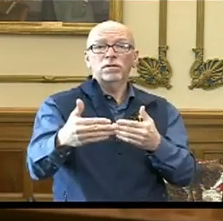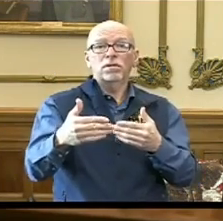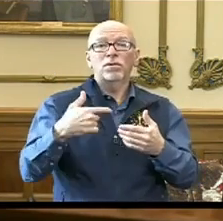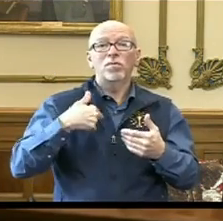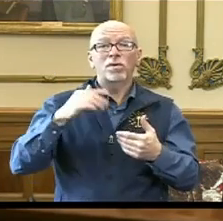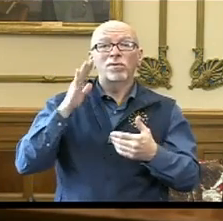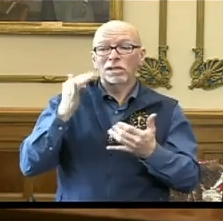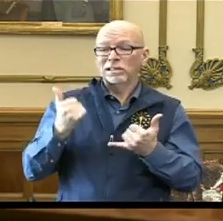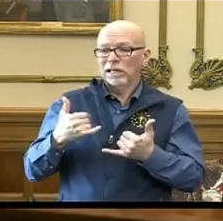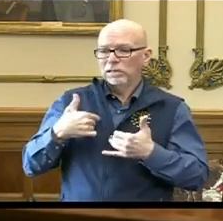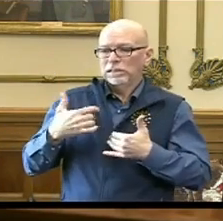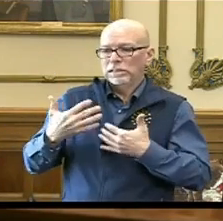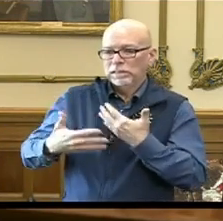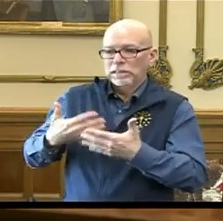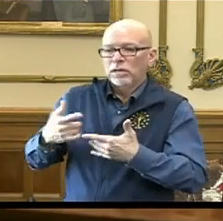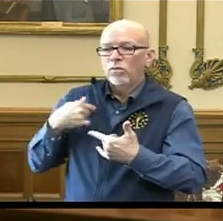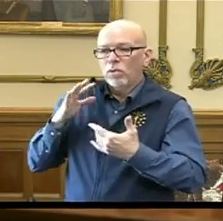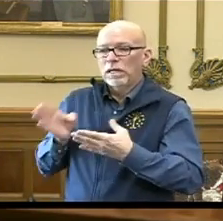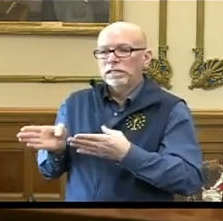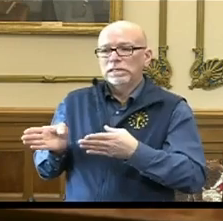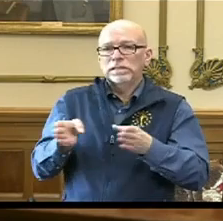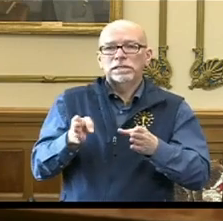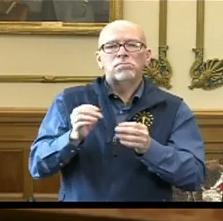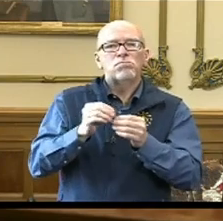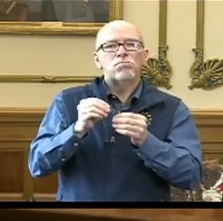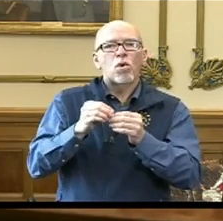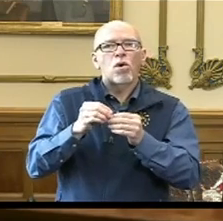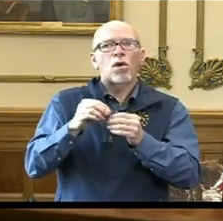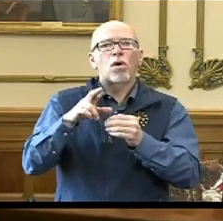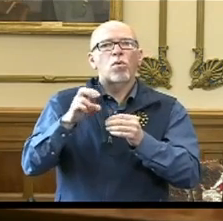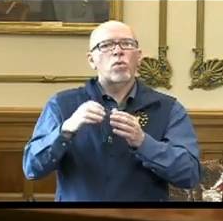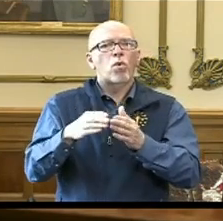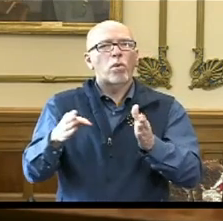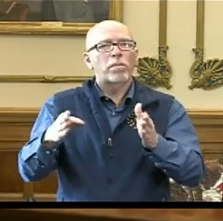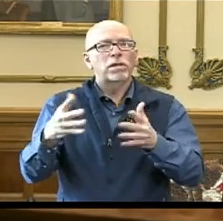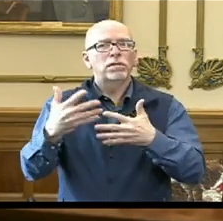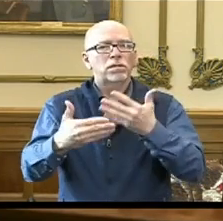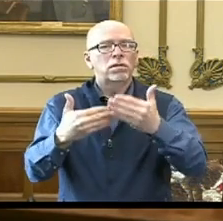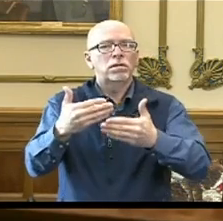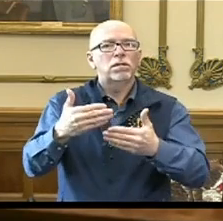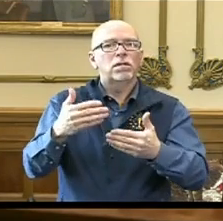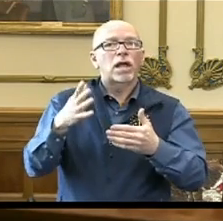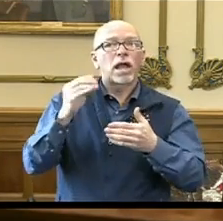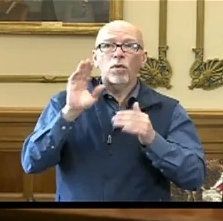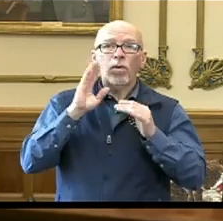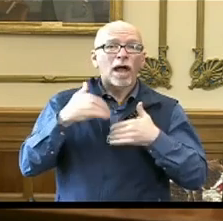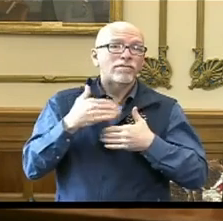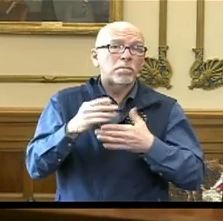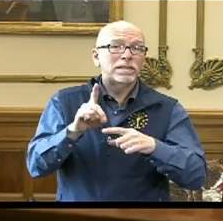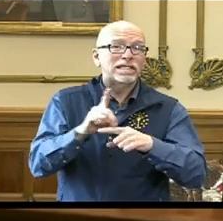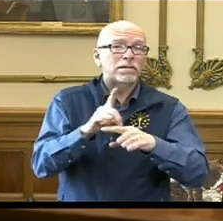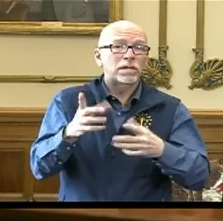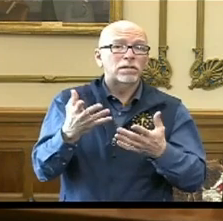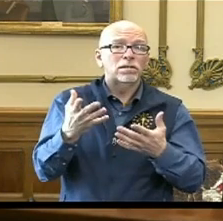to a smart restart, that there's going to need to be discipline, that there's no